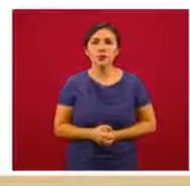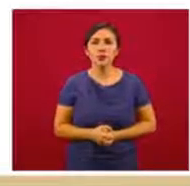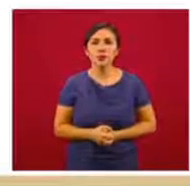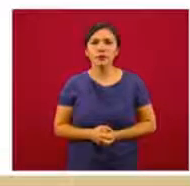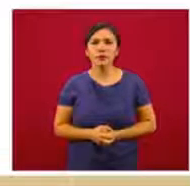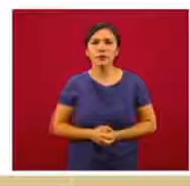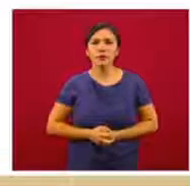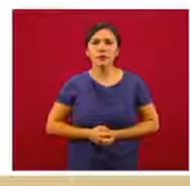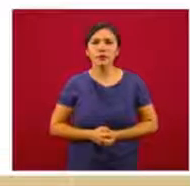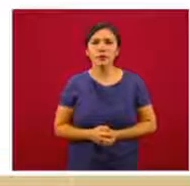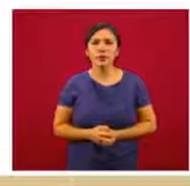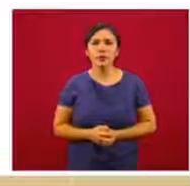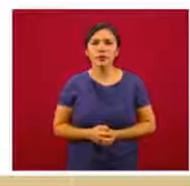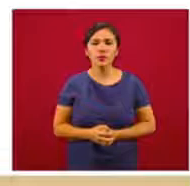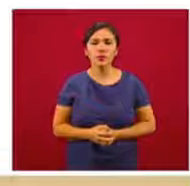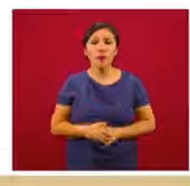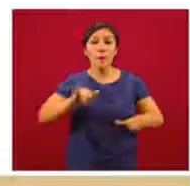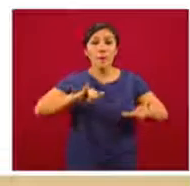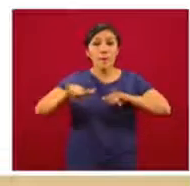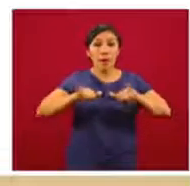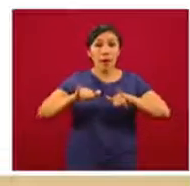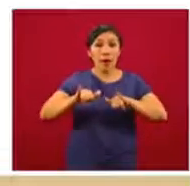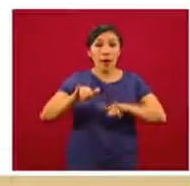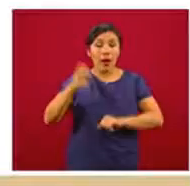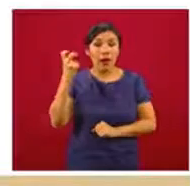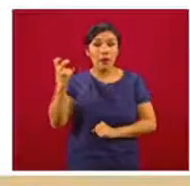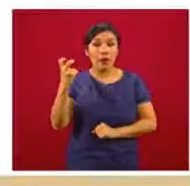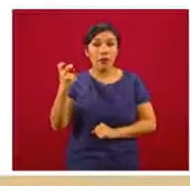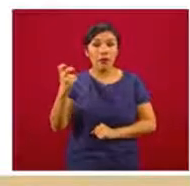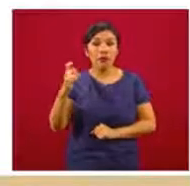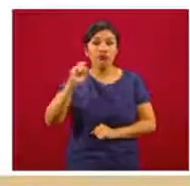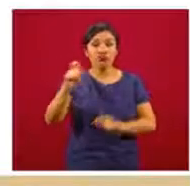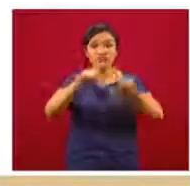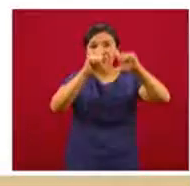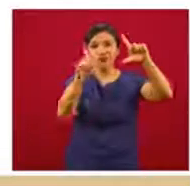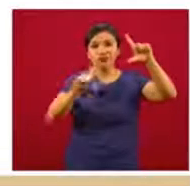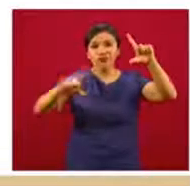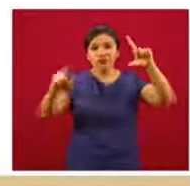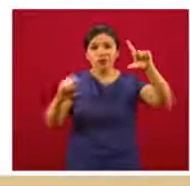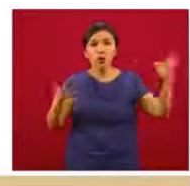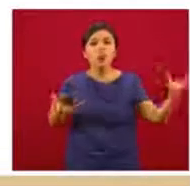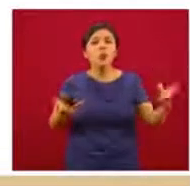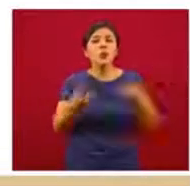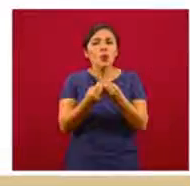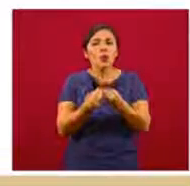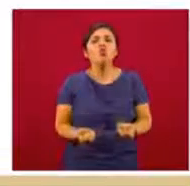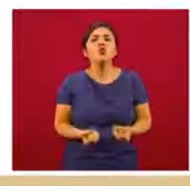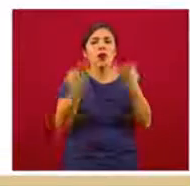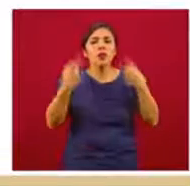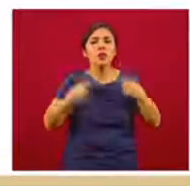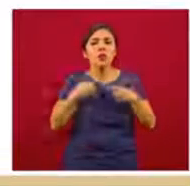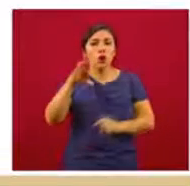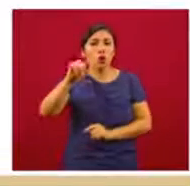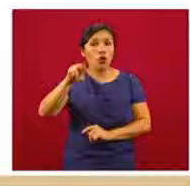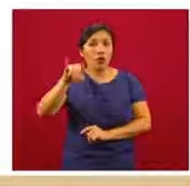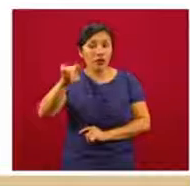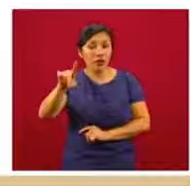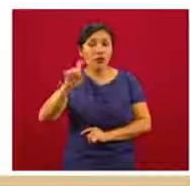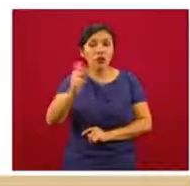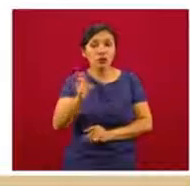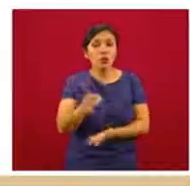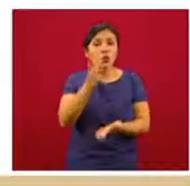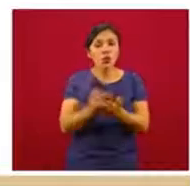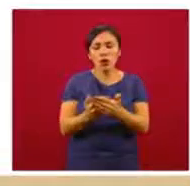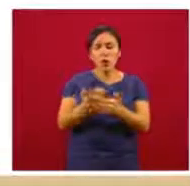confirmations and also some discards. This is a map of the